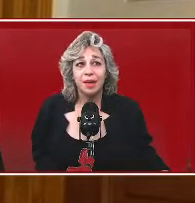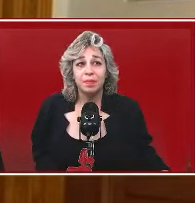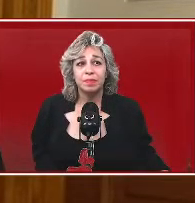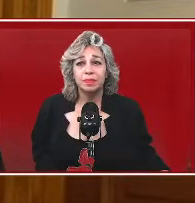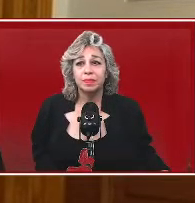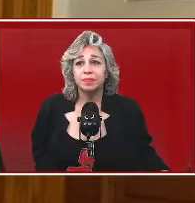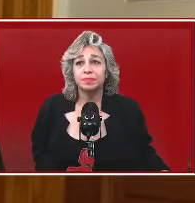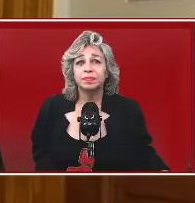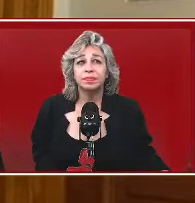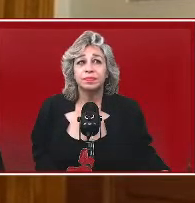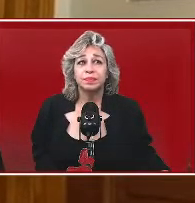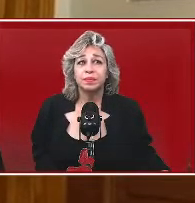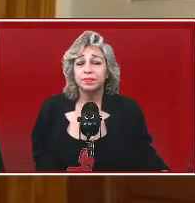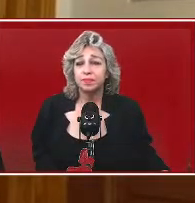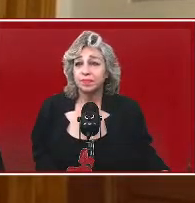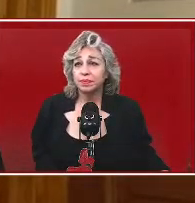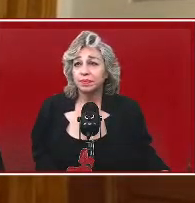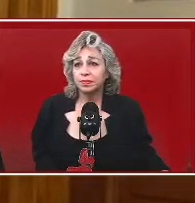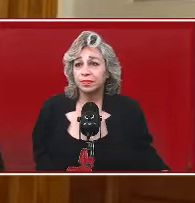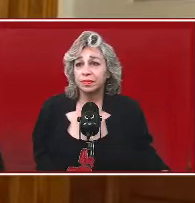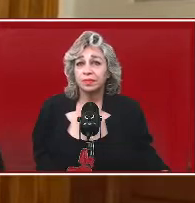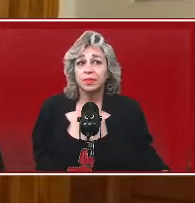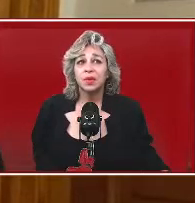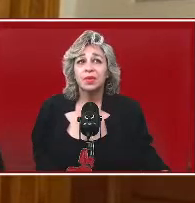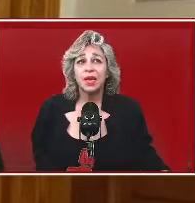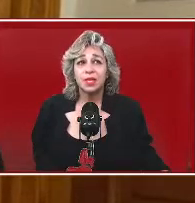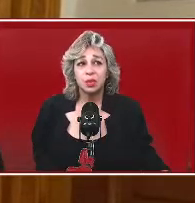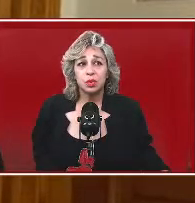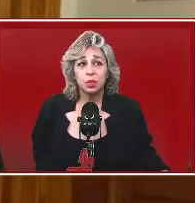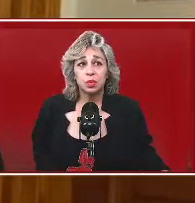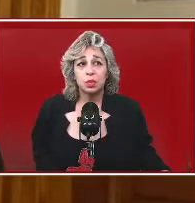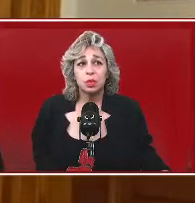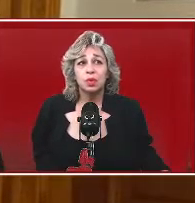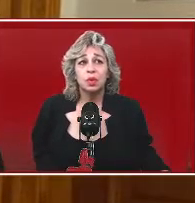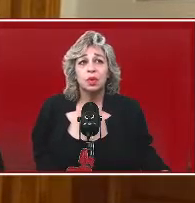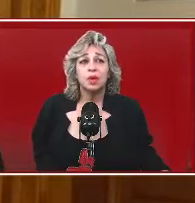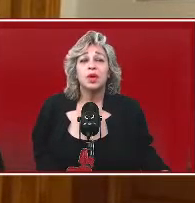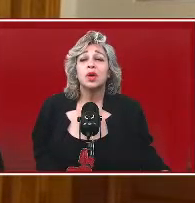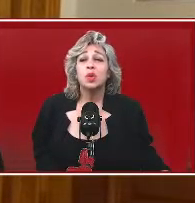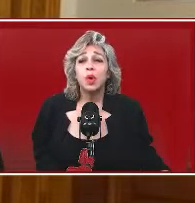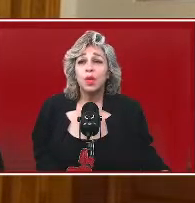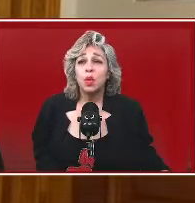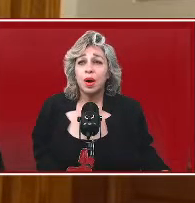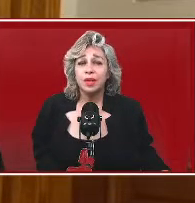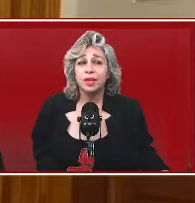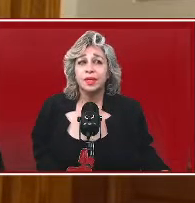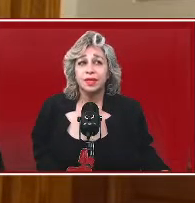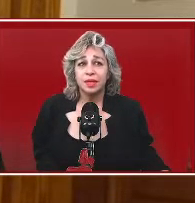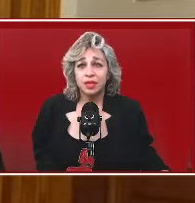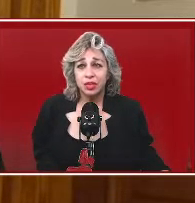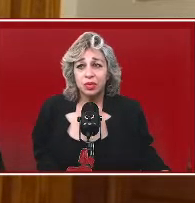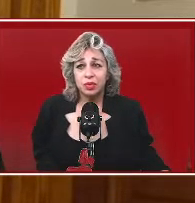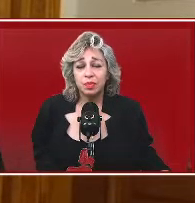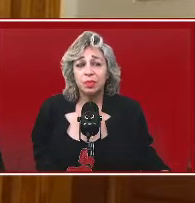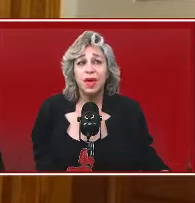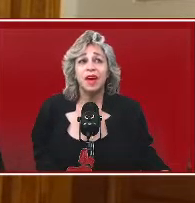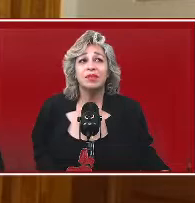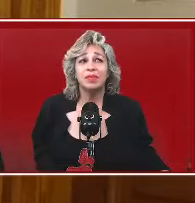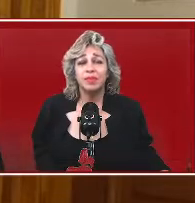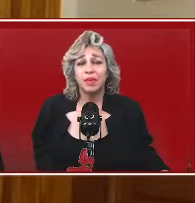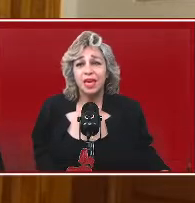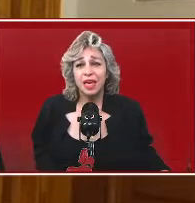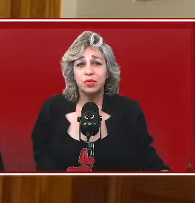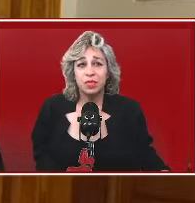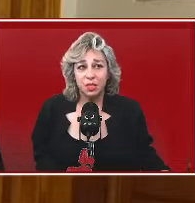I am porque queremos que because se respete we want to